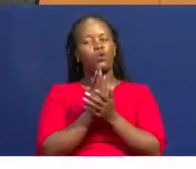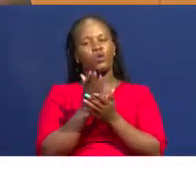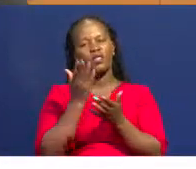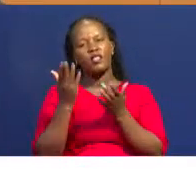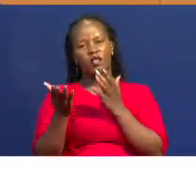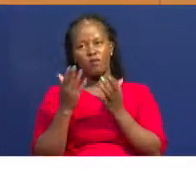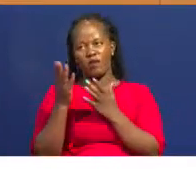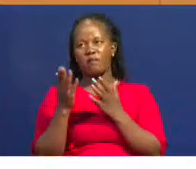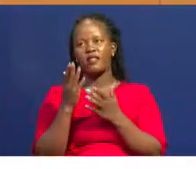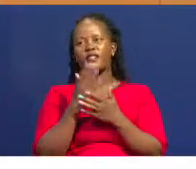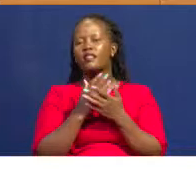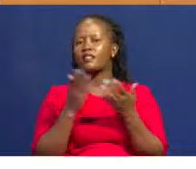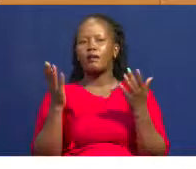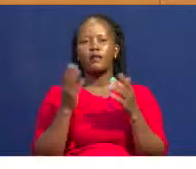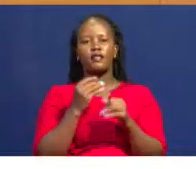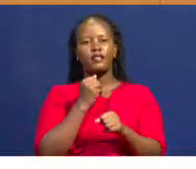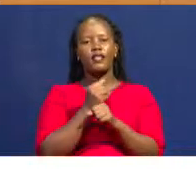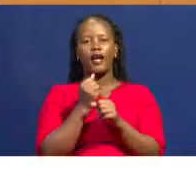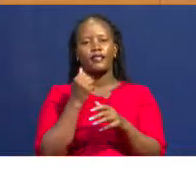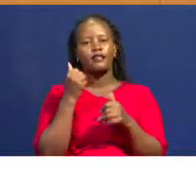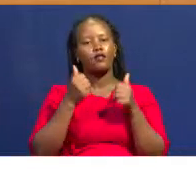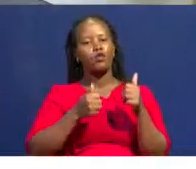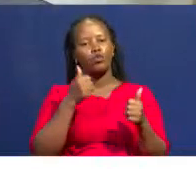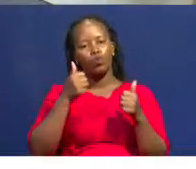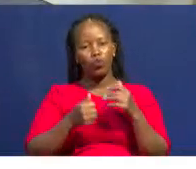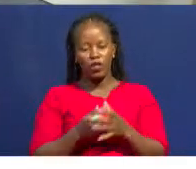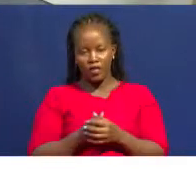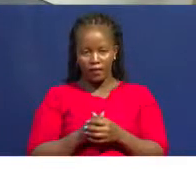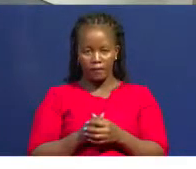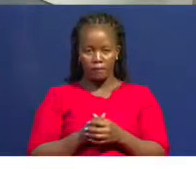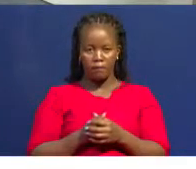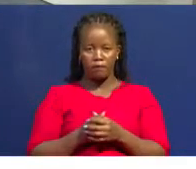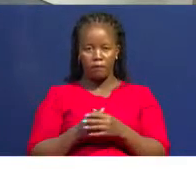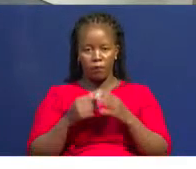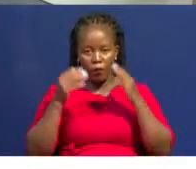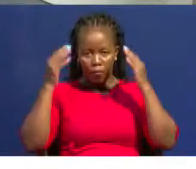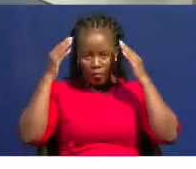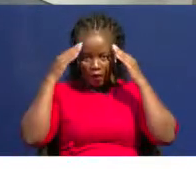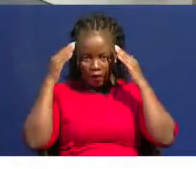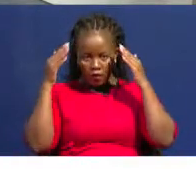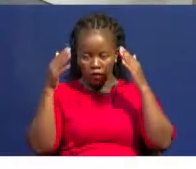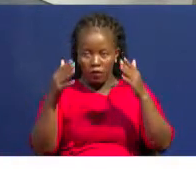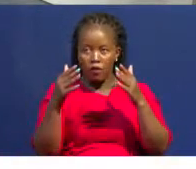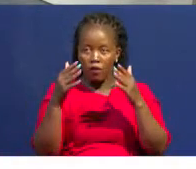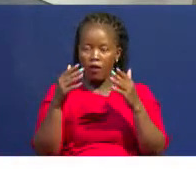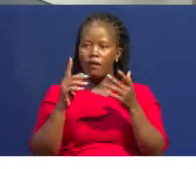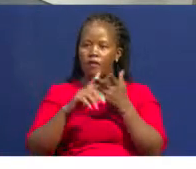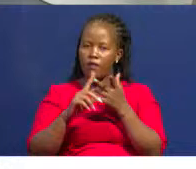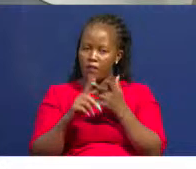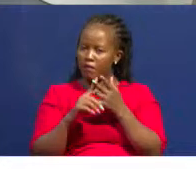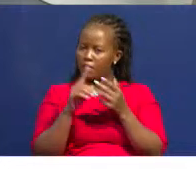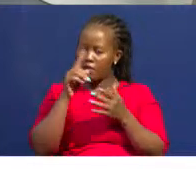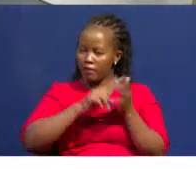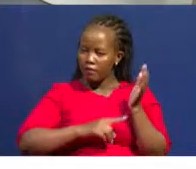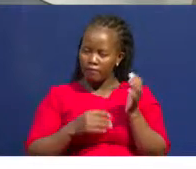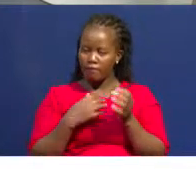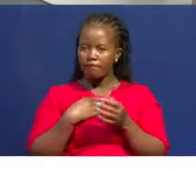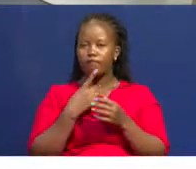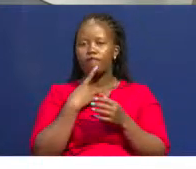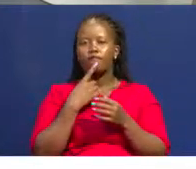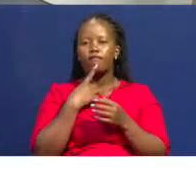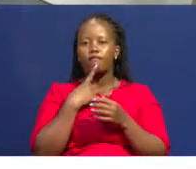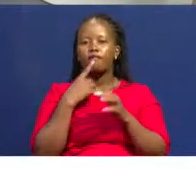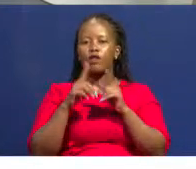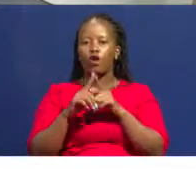something. My point is, looking at the action plan as the engineer has told us, and looking at the efforts